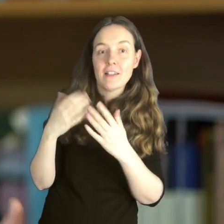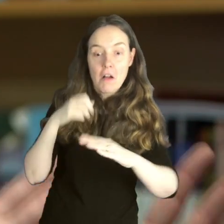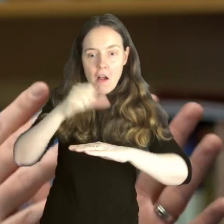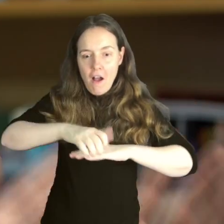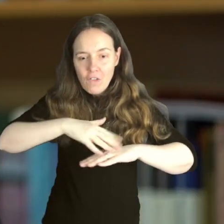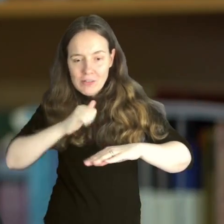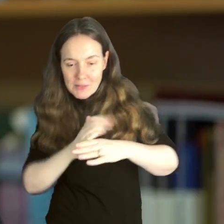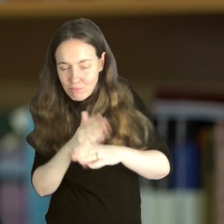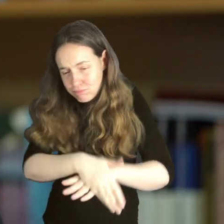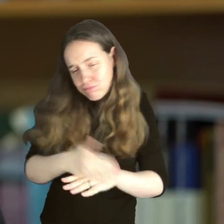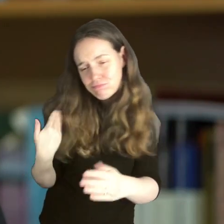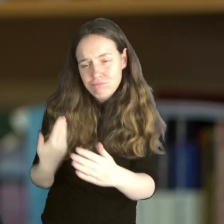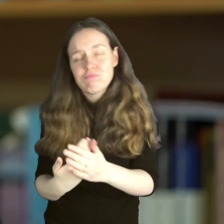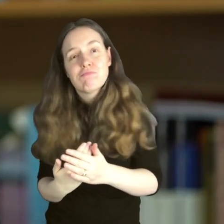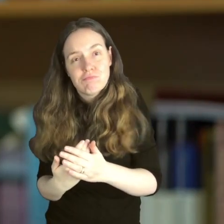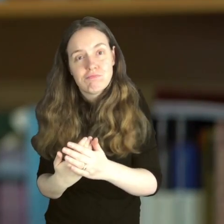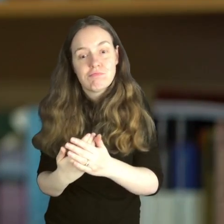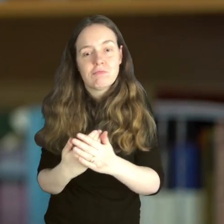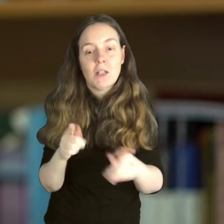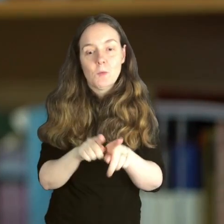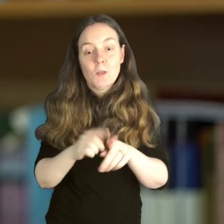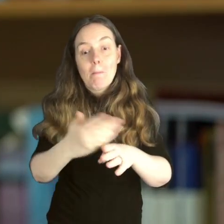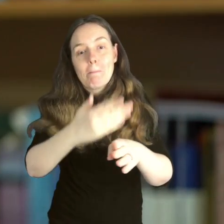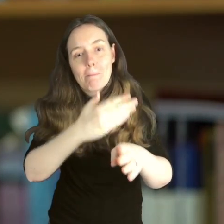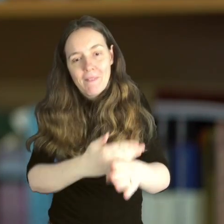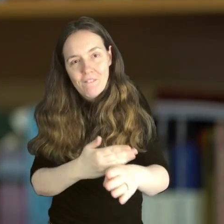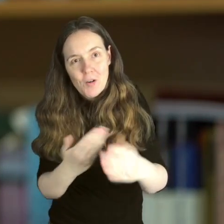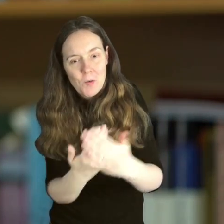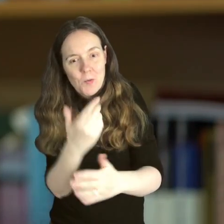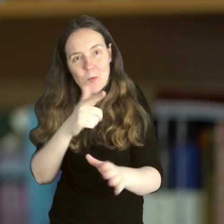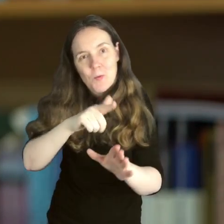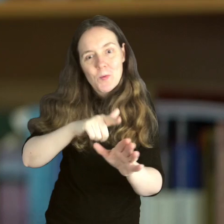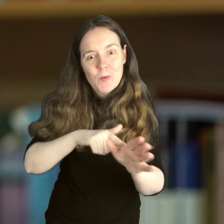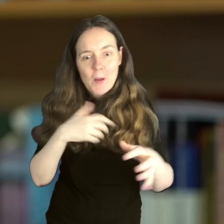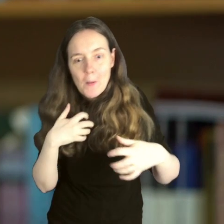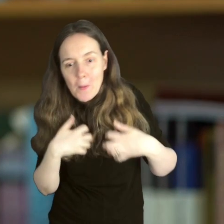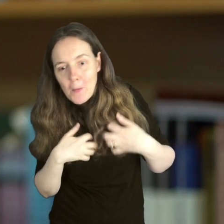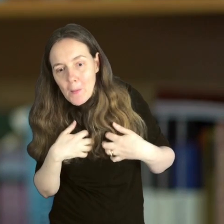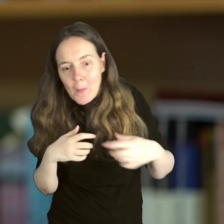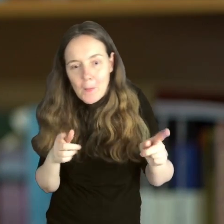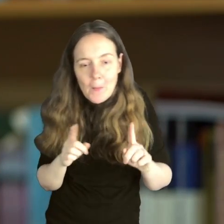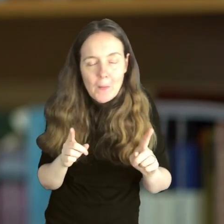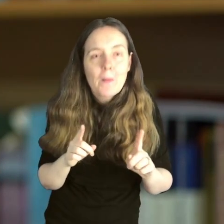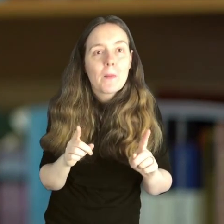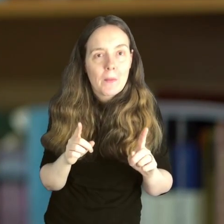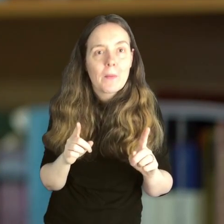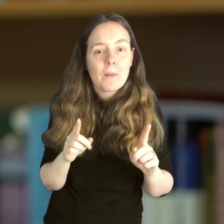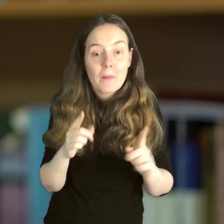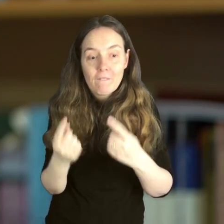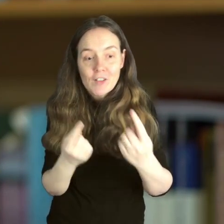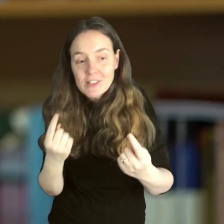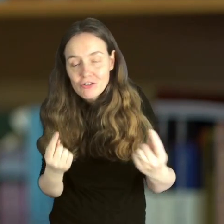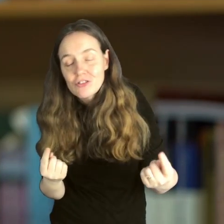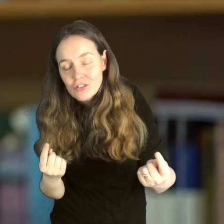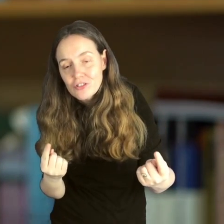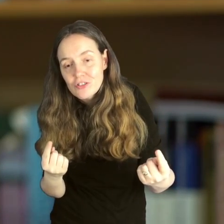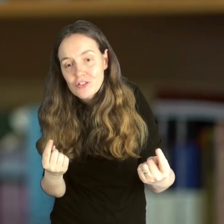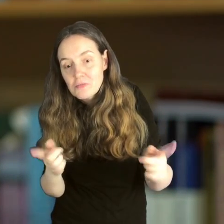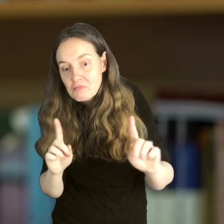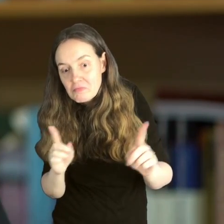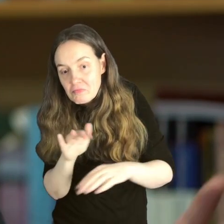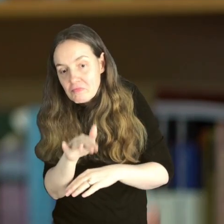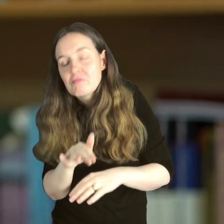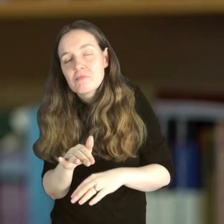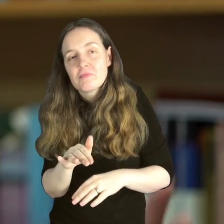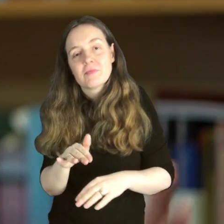bustle of the Christmas season and before the exploration of a new year and everything it entails for each and every one of us, I want to encourage